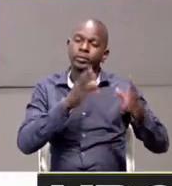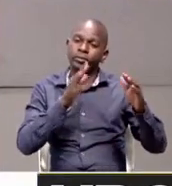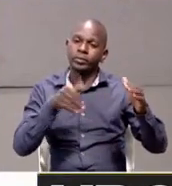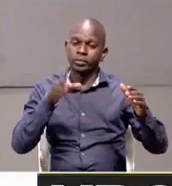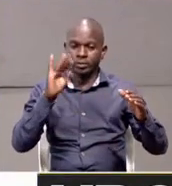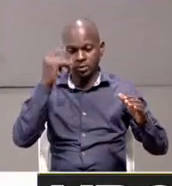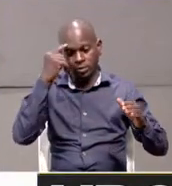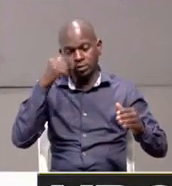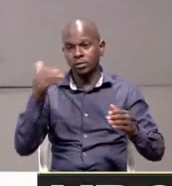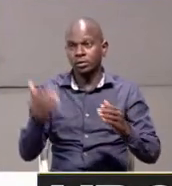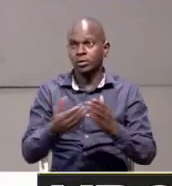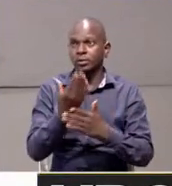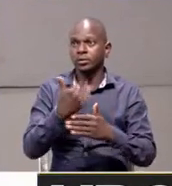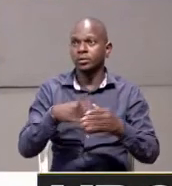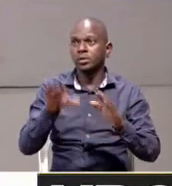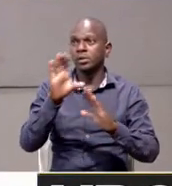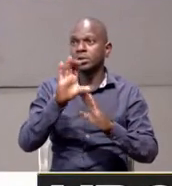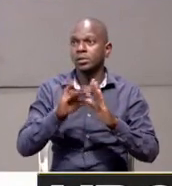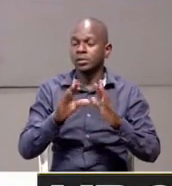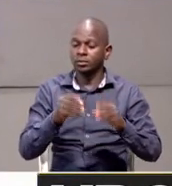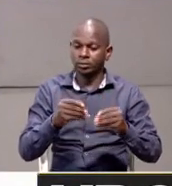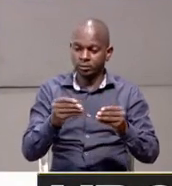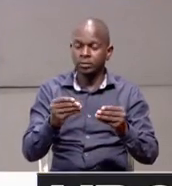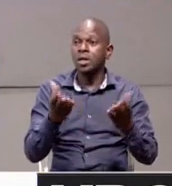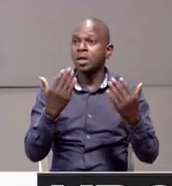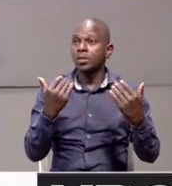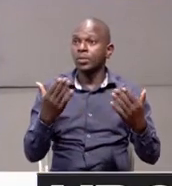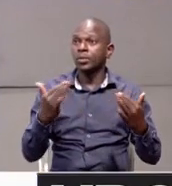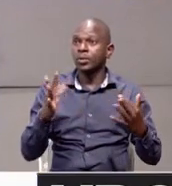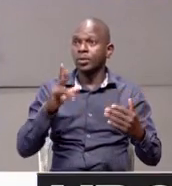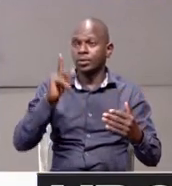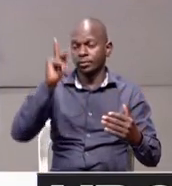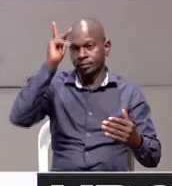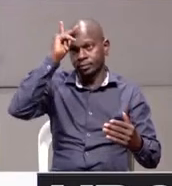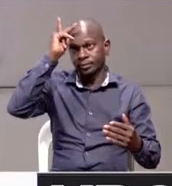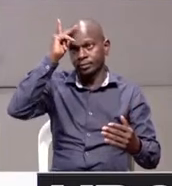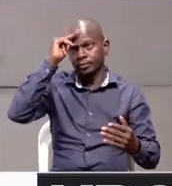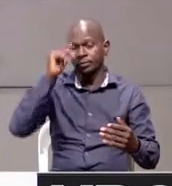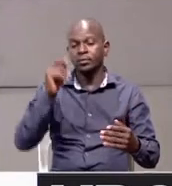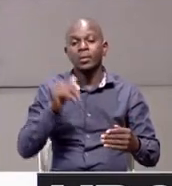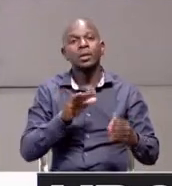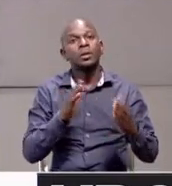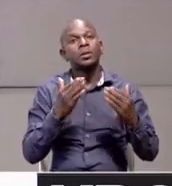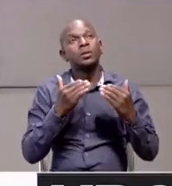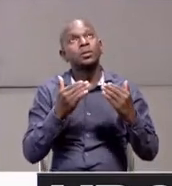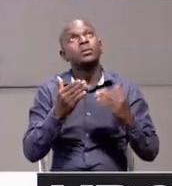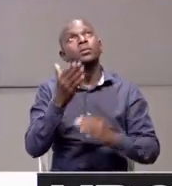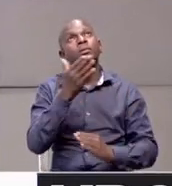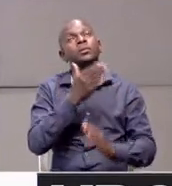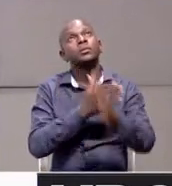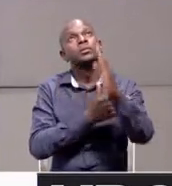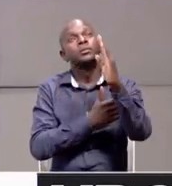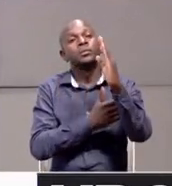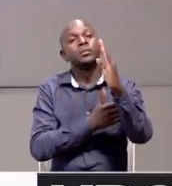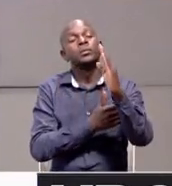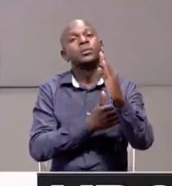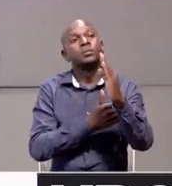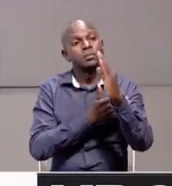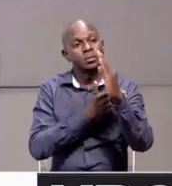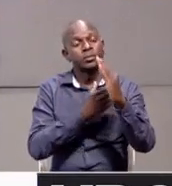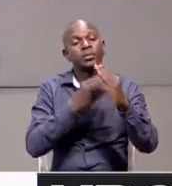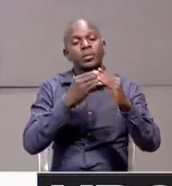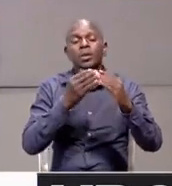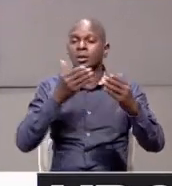government for the new curriculum that offers hands-on training. No, we have to give thanks to the Lord. He has been good to